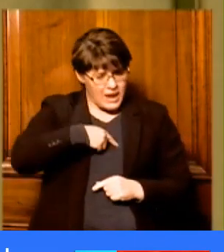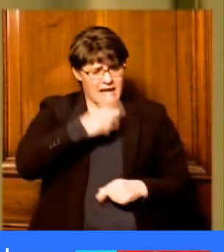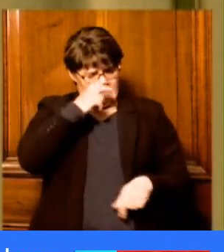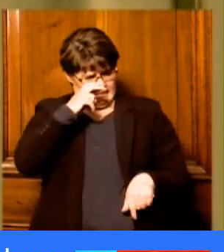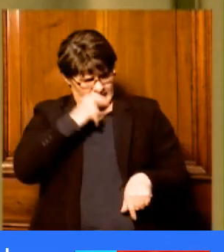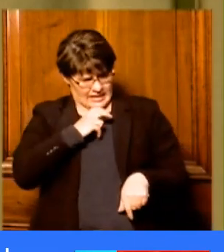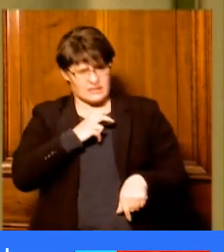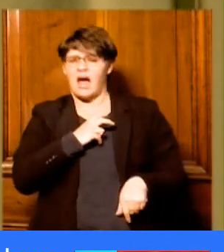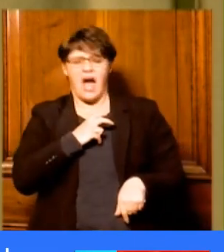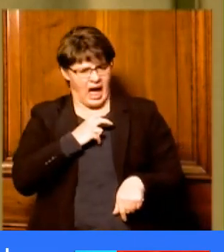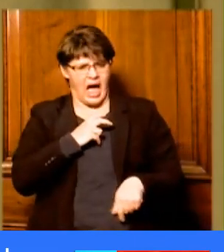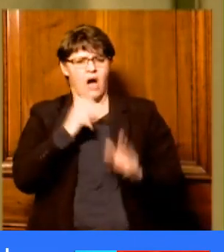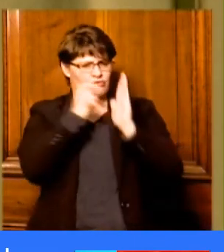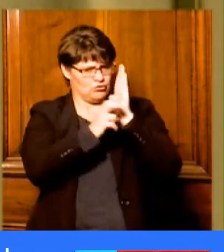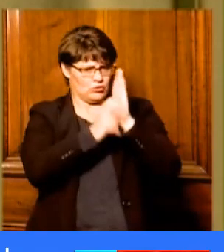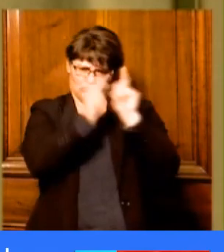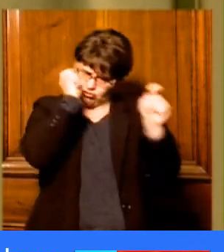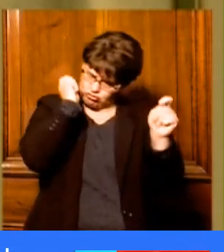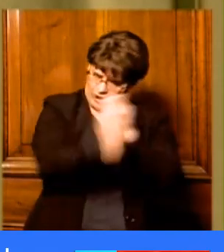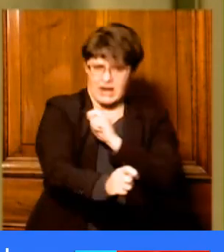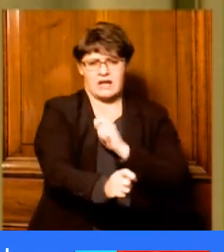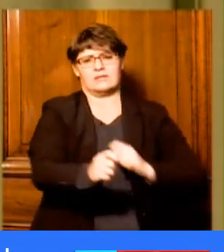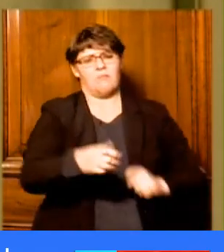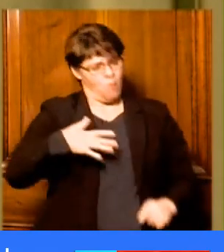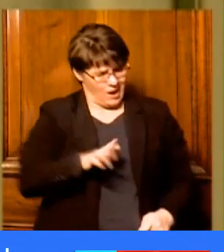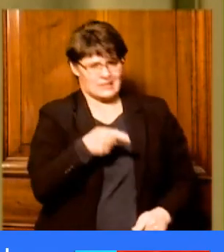and re-regulation of this